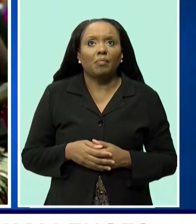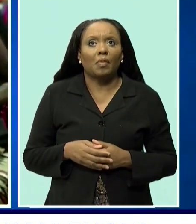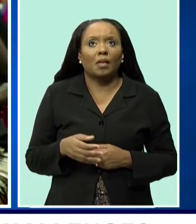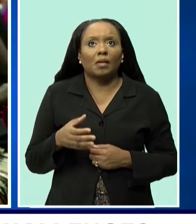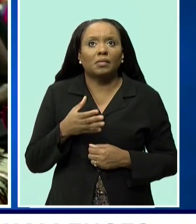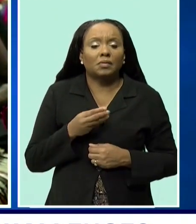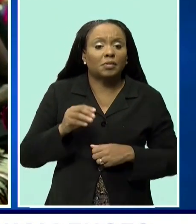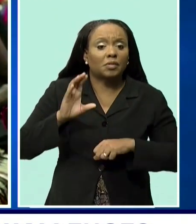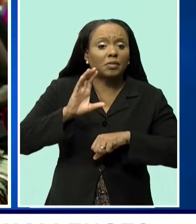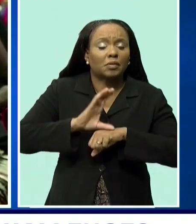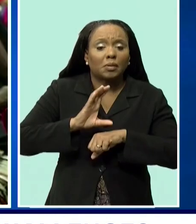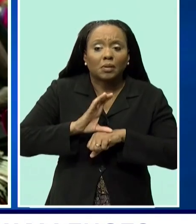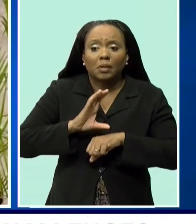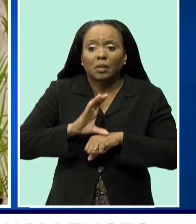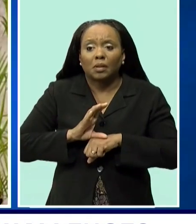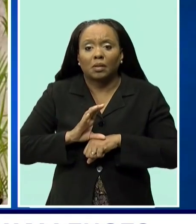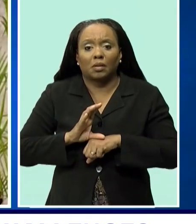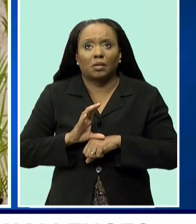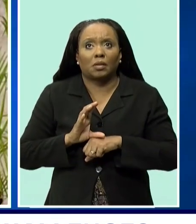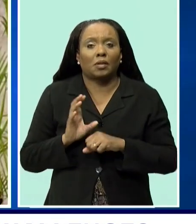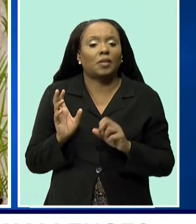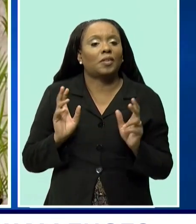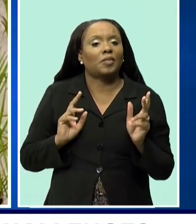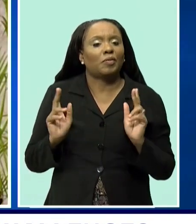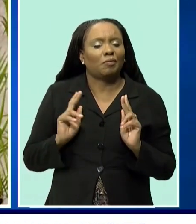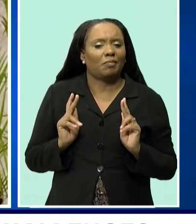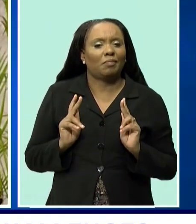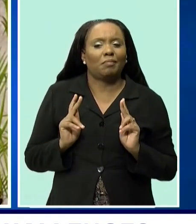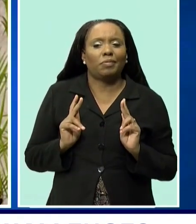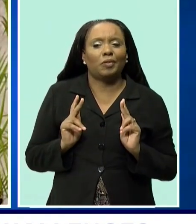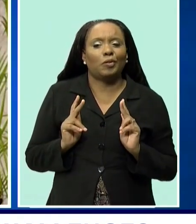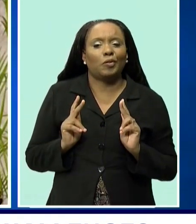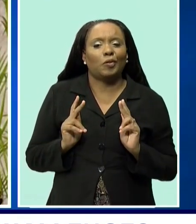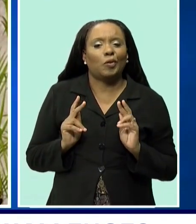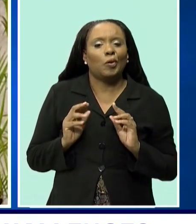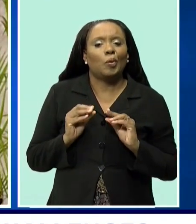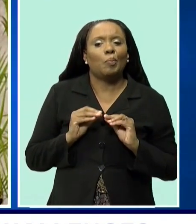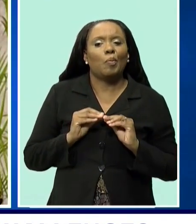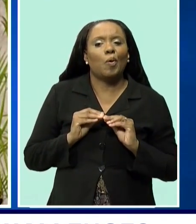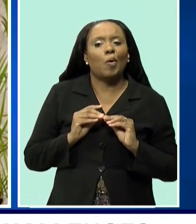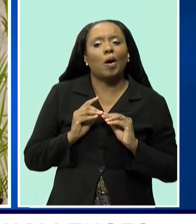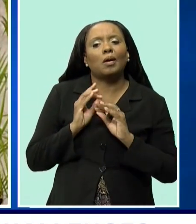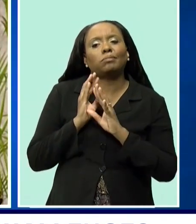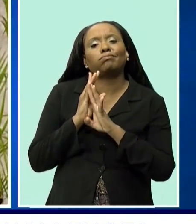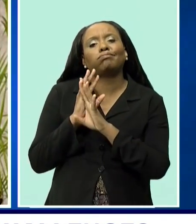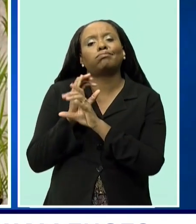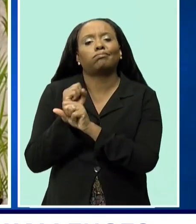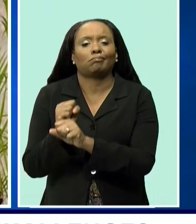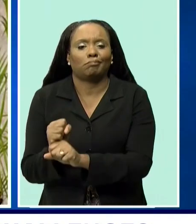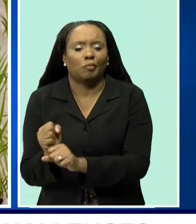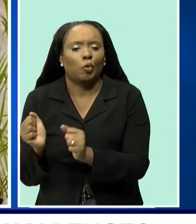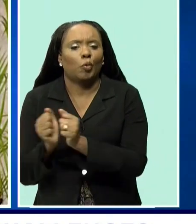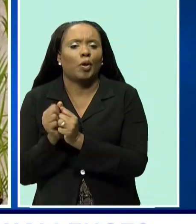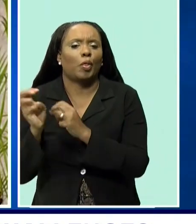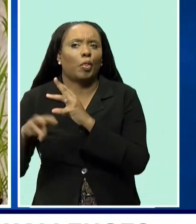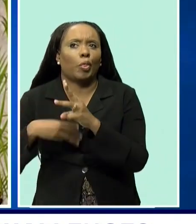finding it easier sometimes to conform to the dictates of the world than it is to be transformed by the Spirit of